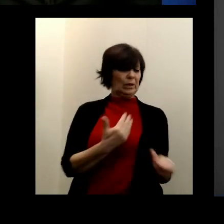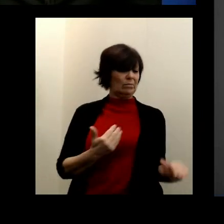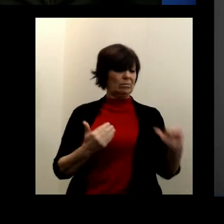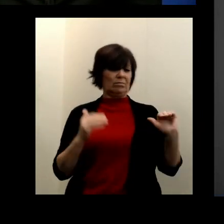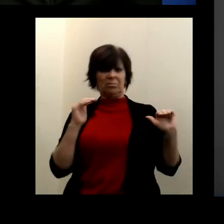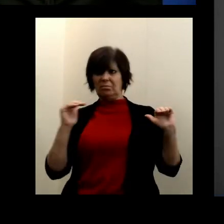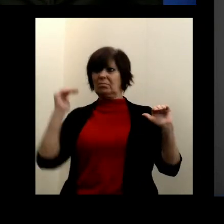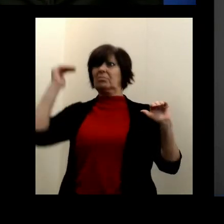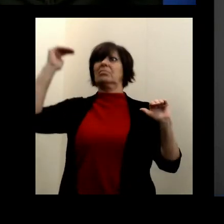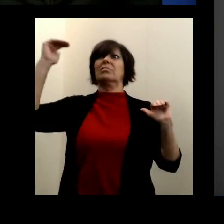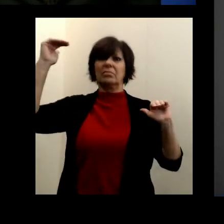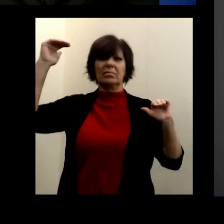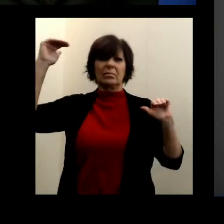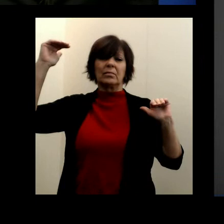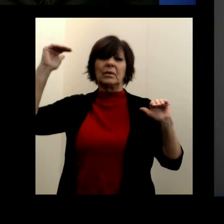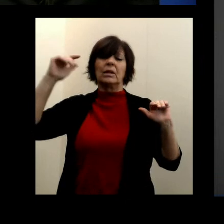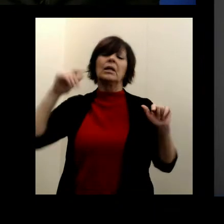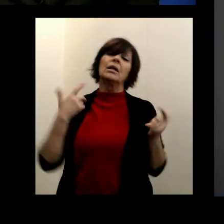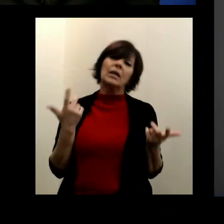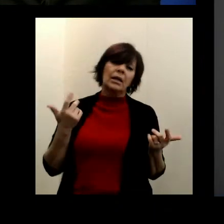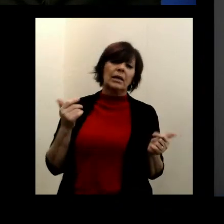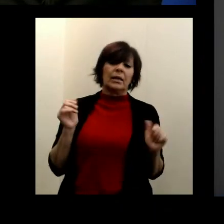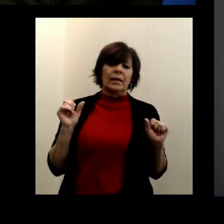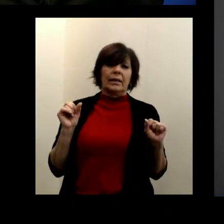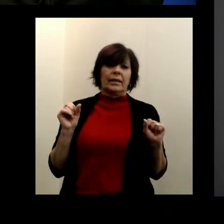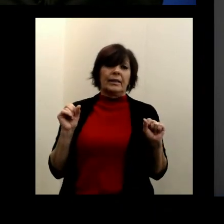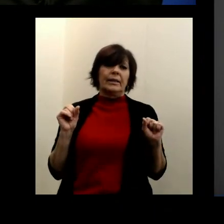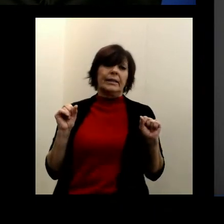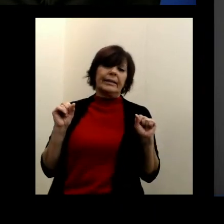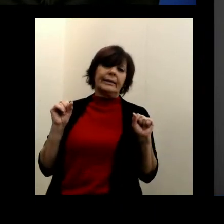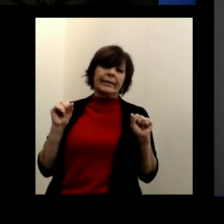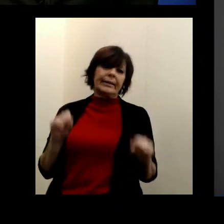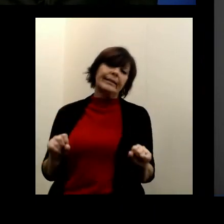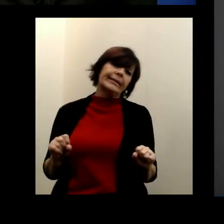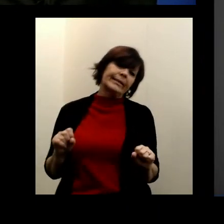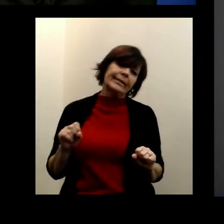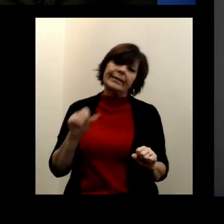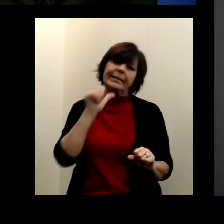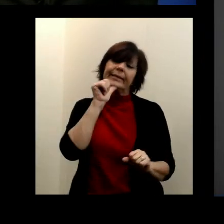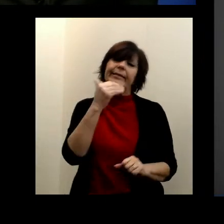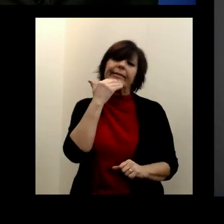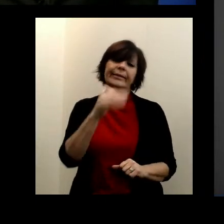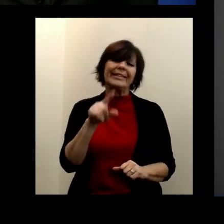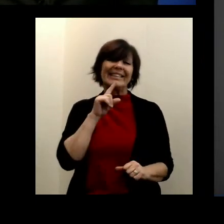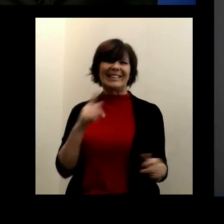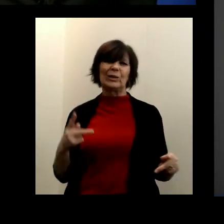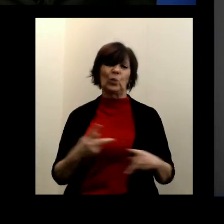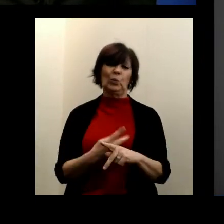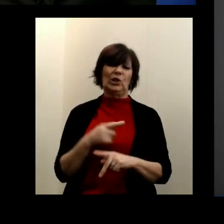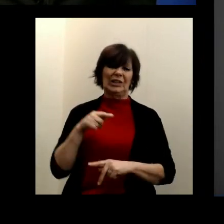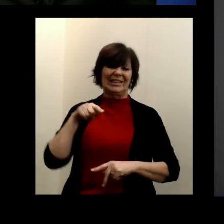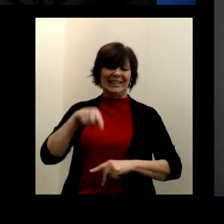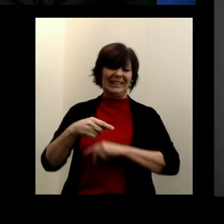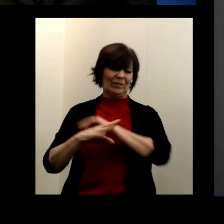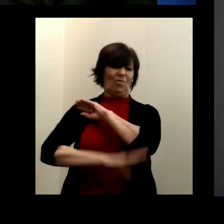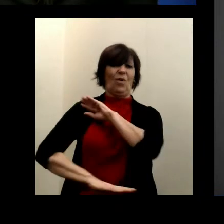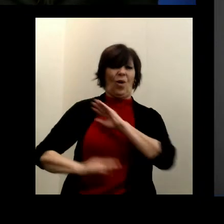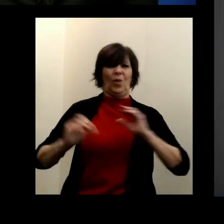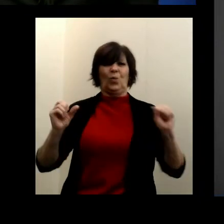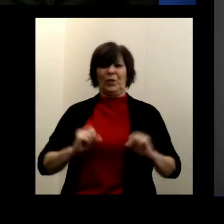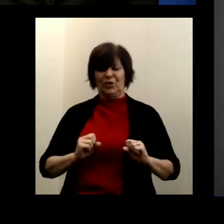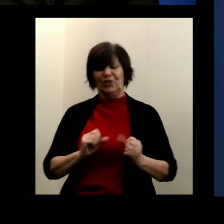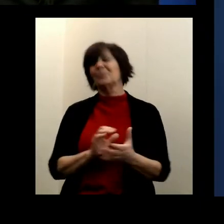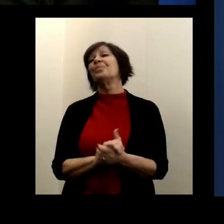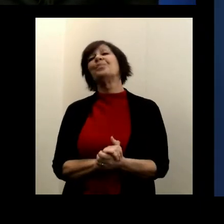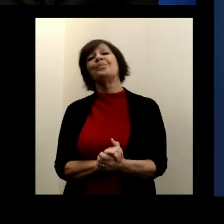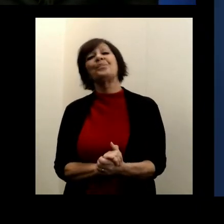county and as a Western New York region, have done worse with regards to hospitalizations for individuals this fall and early winter than